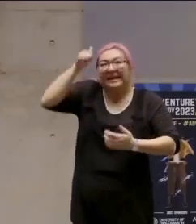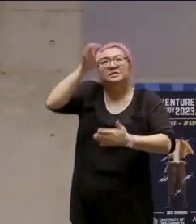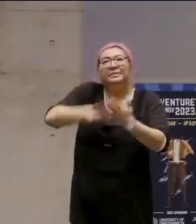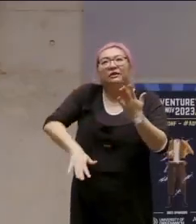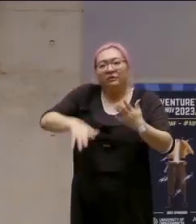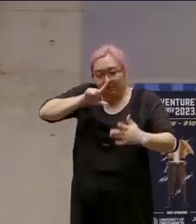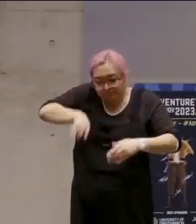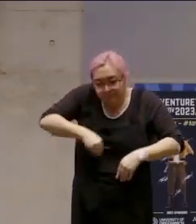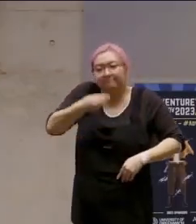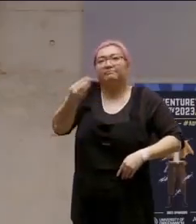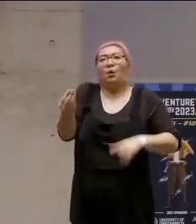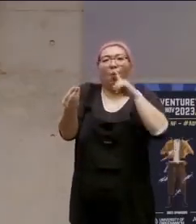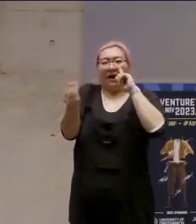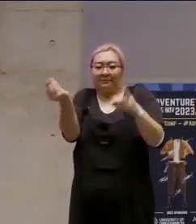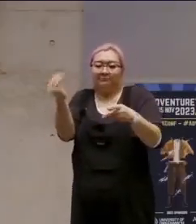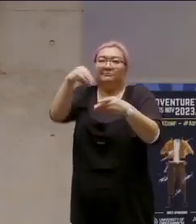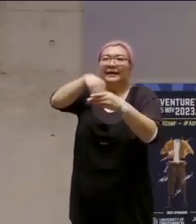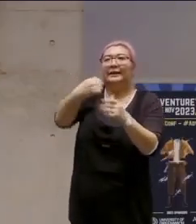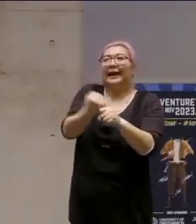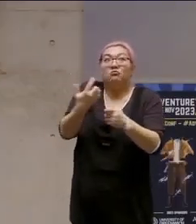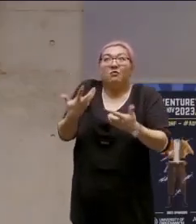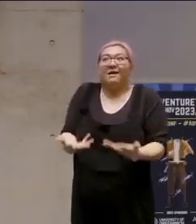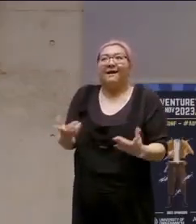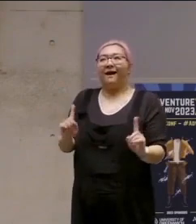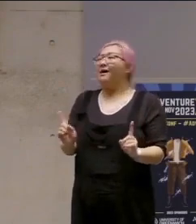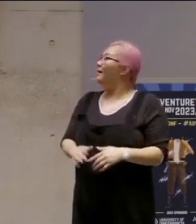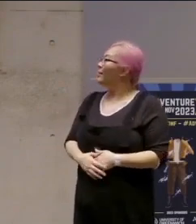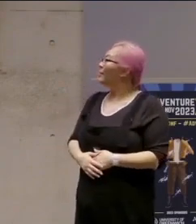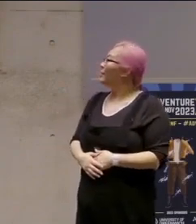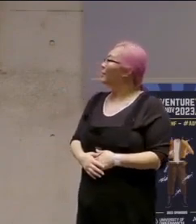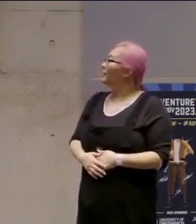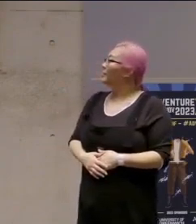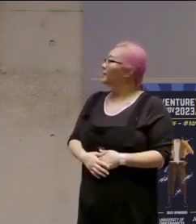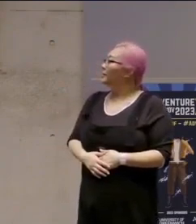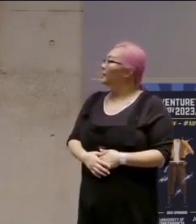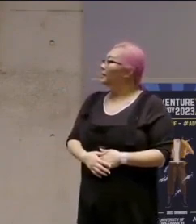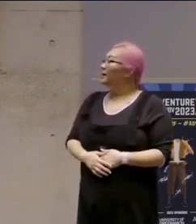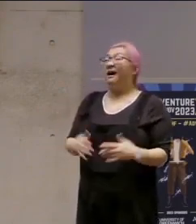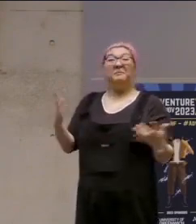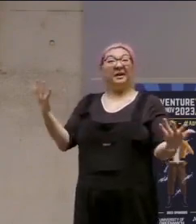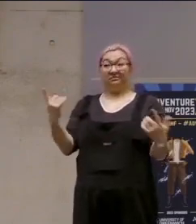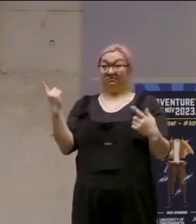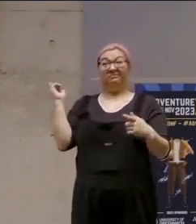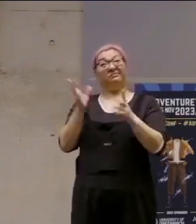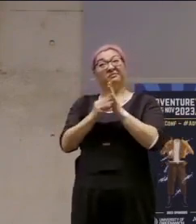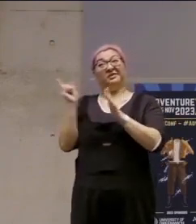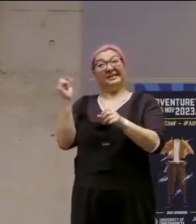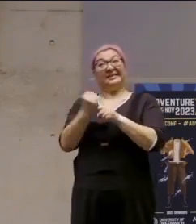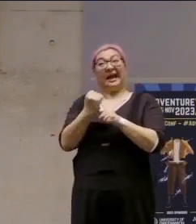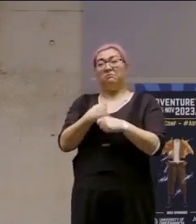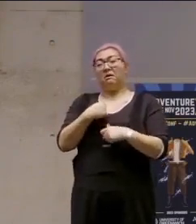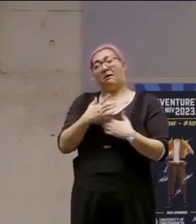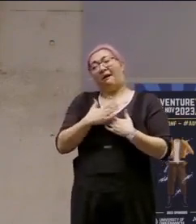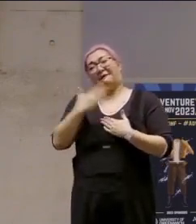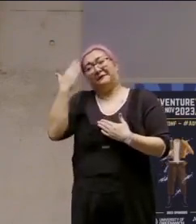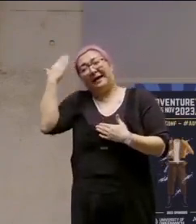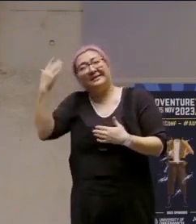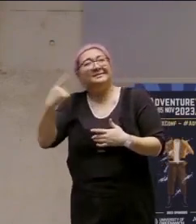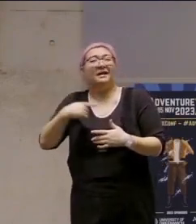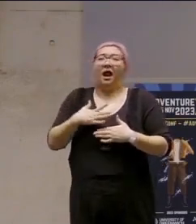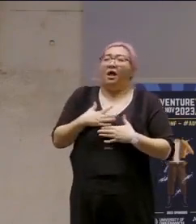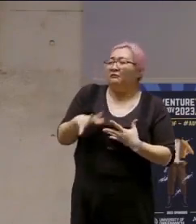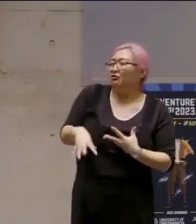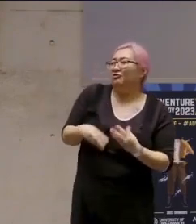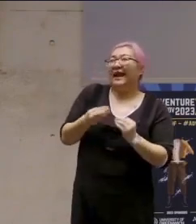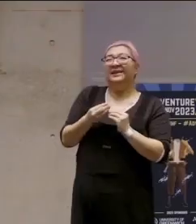get caught up in because fantasy is very important. I love fantasy, I love being creative. But sometimes it's also just looking around and